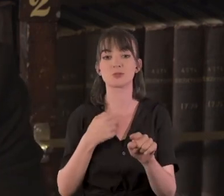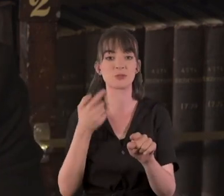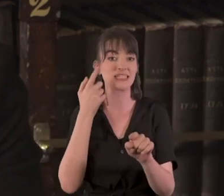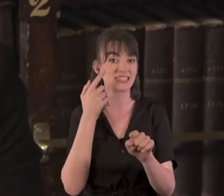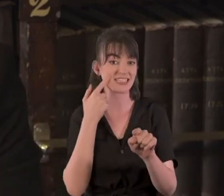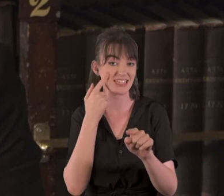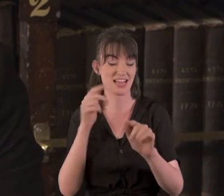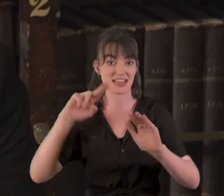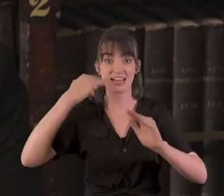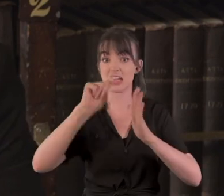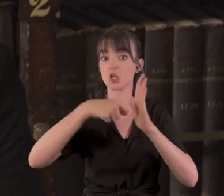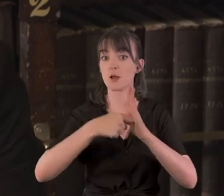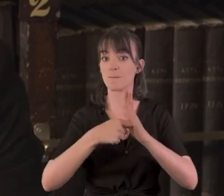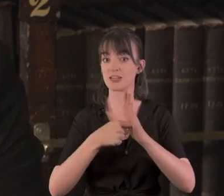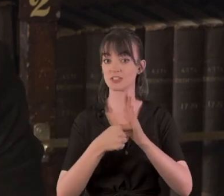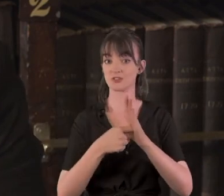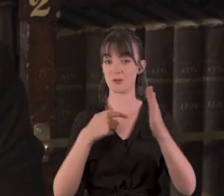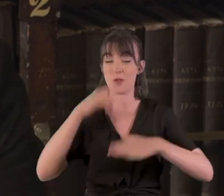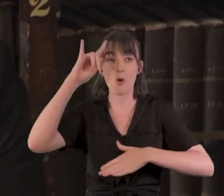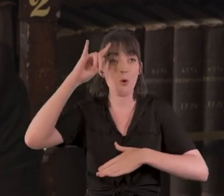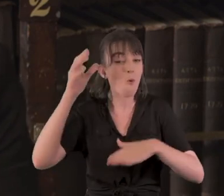is in progress, we hope, on the Civil